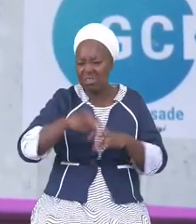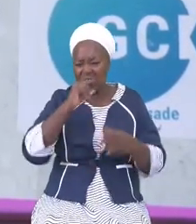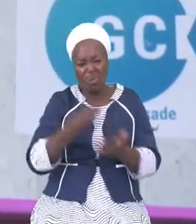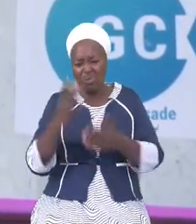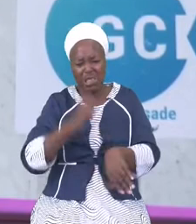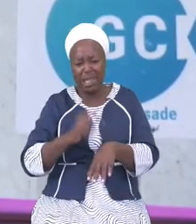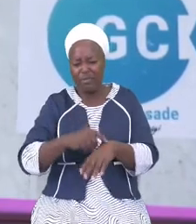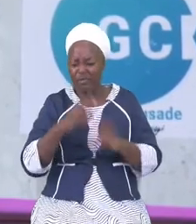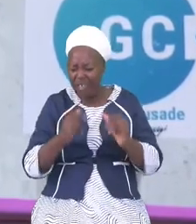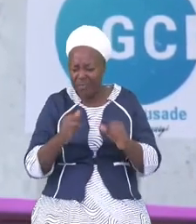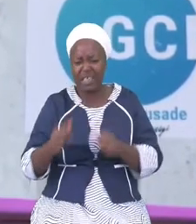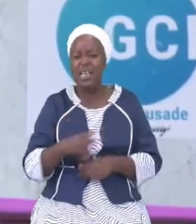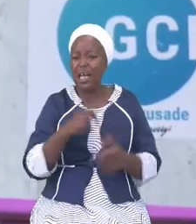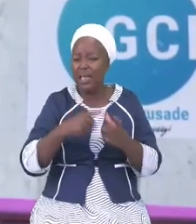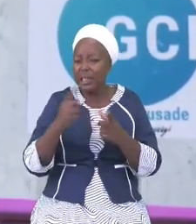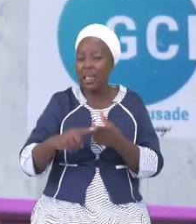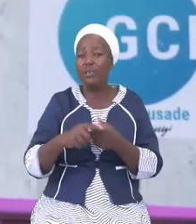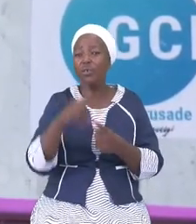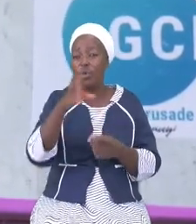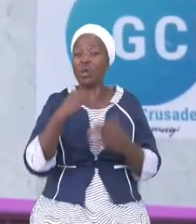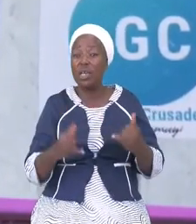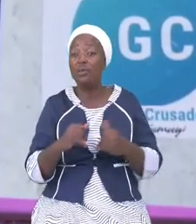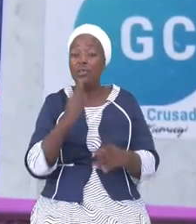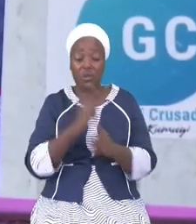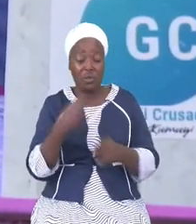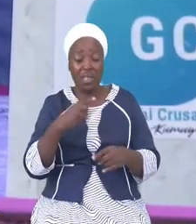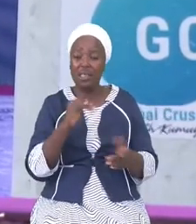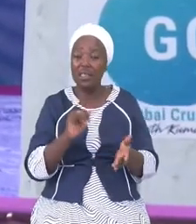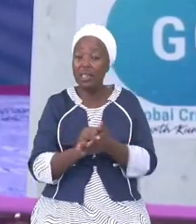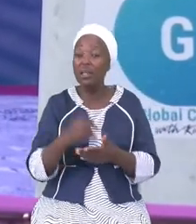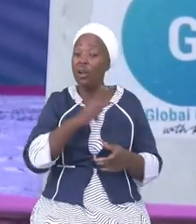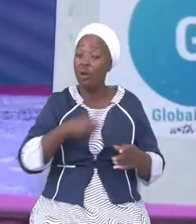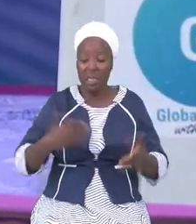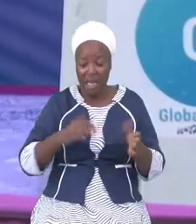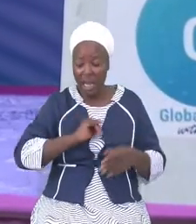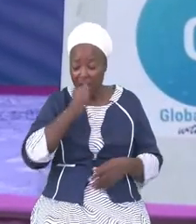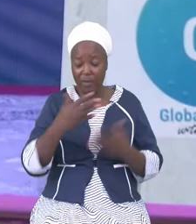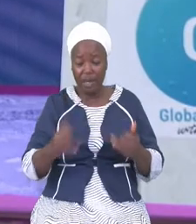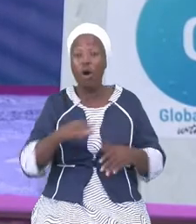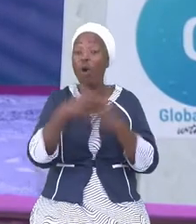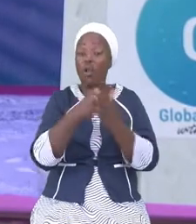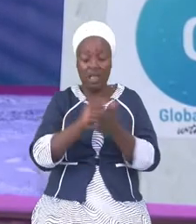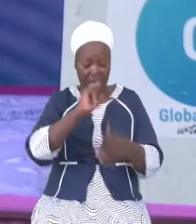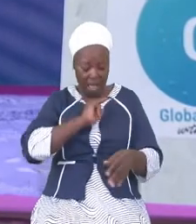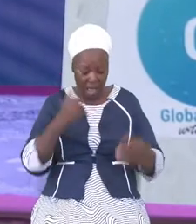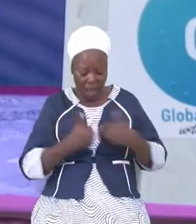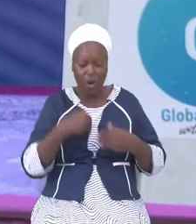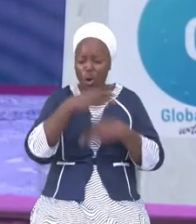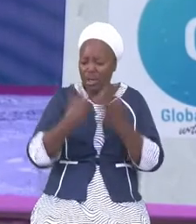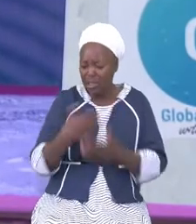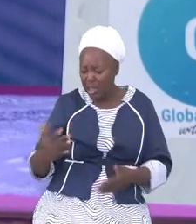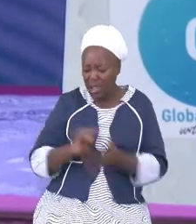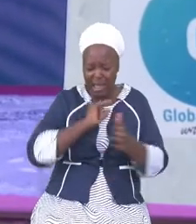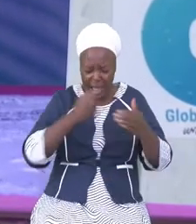and say, Lord, here I am now. All I am, all I have, all I've learned, all the resources I have, they are